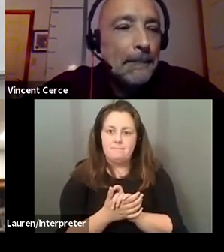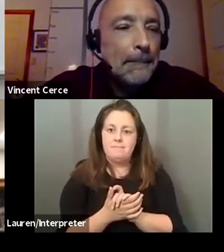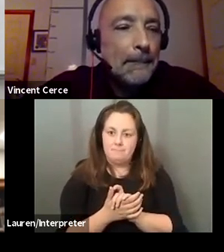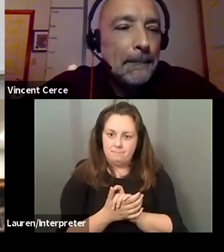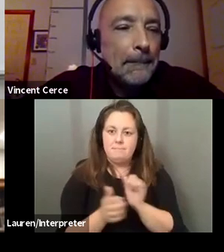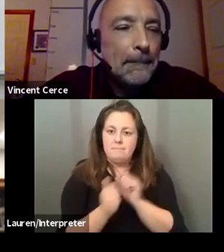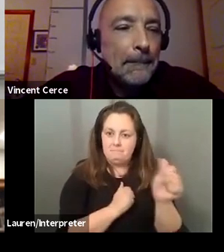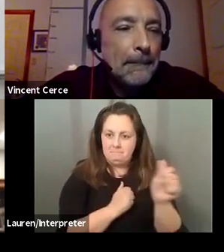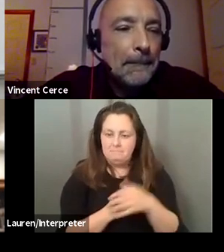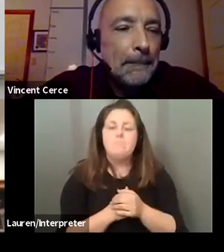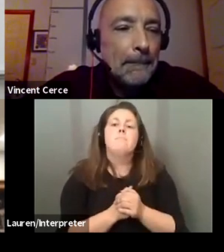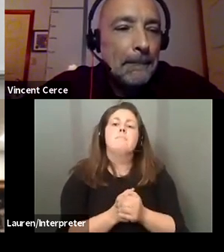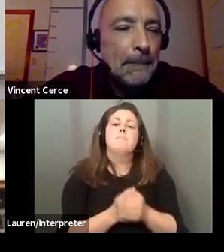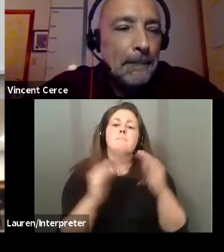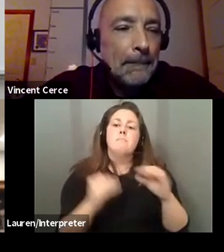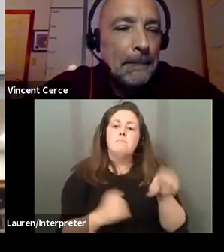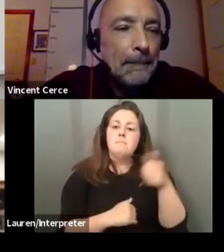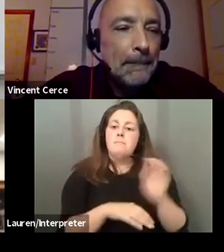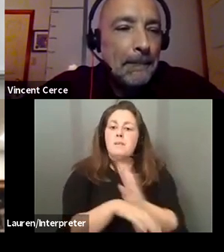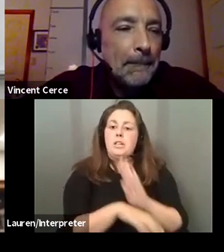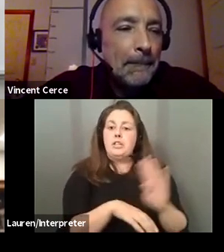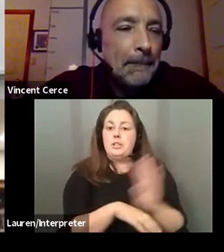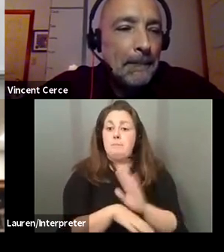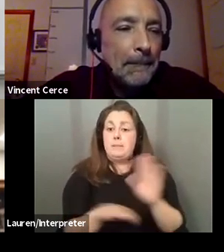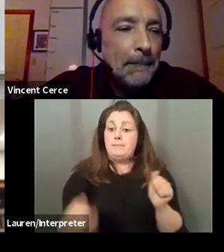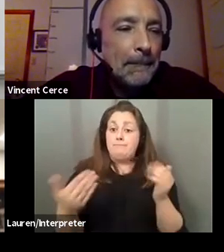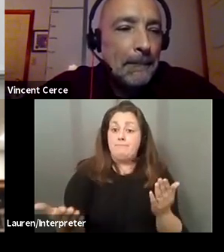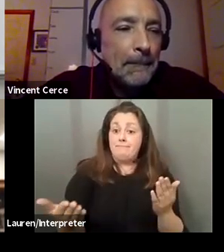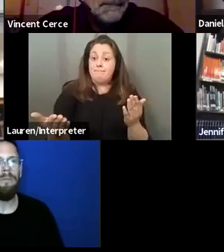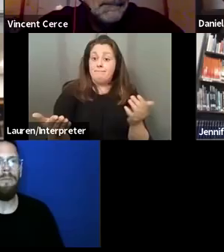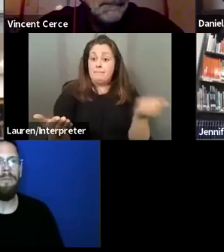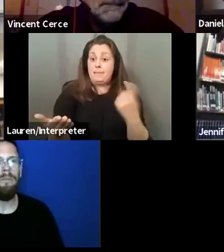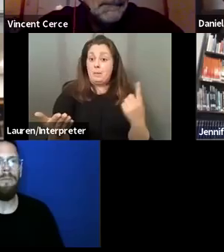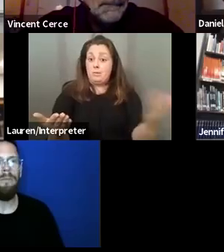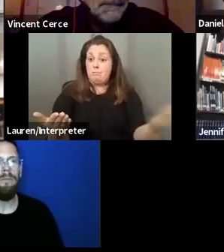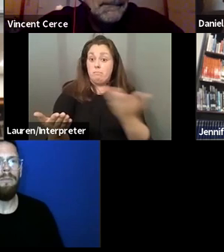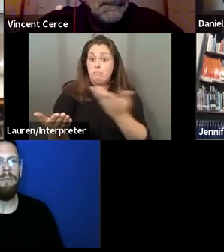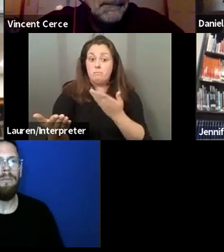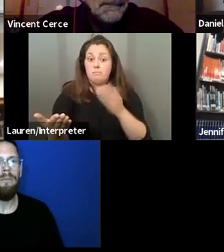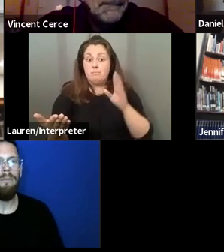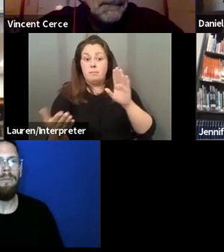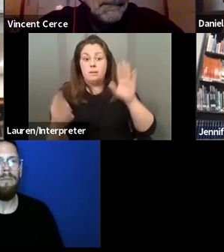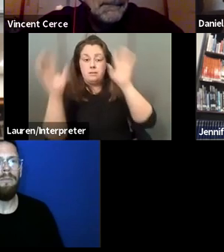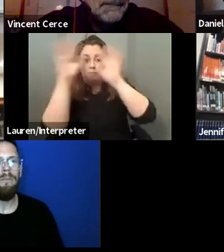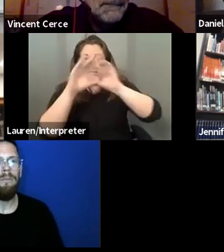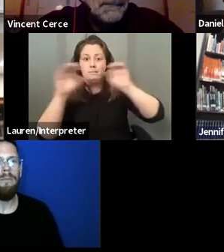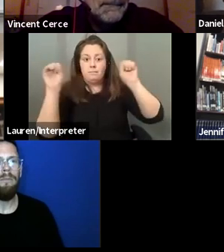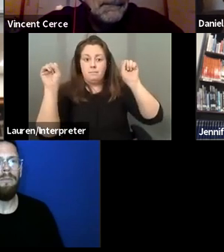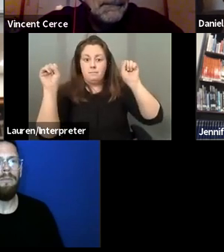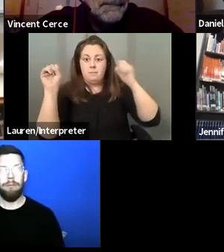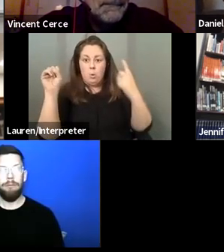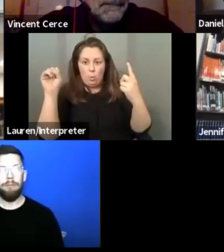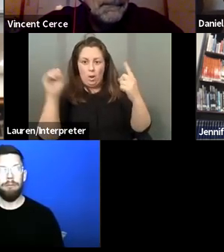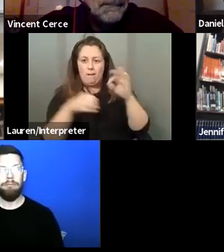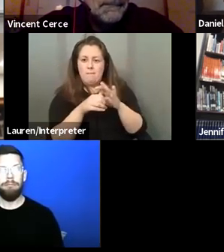Okay, next up we have other business. Does anybody have any other business to bring before the school committee? I just have one vote that you have to take